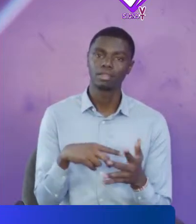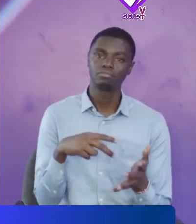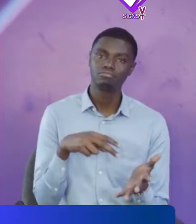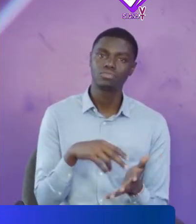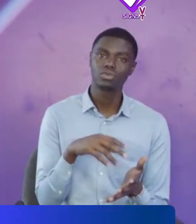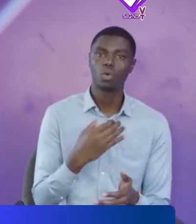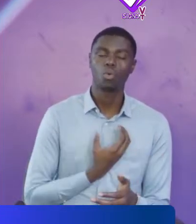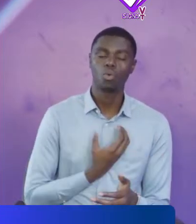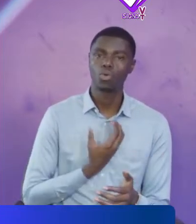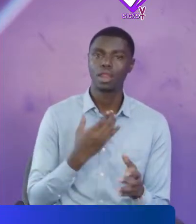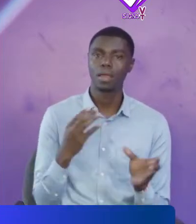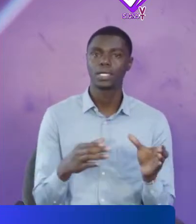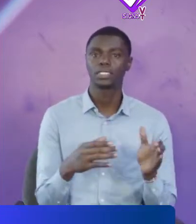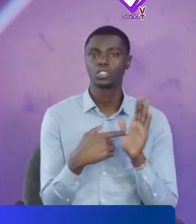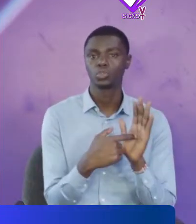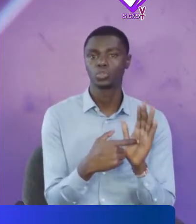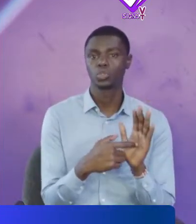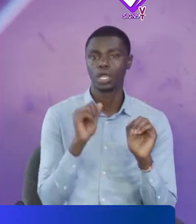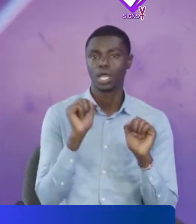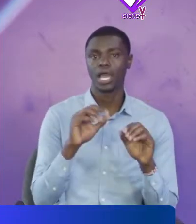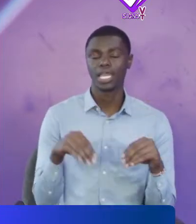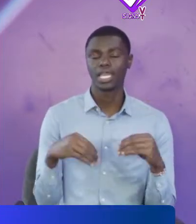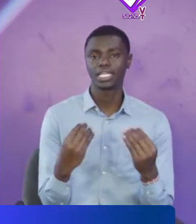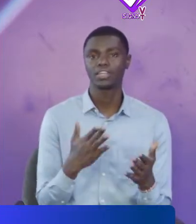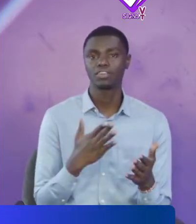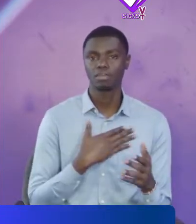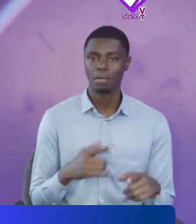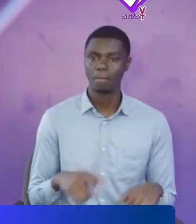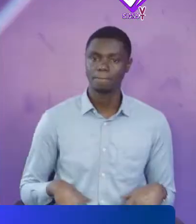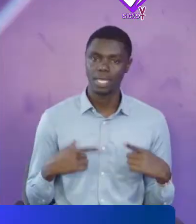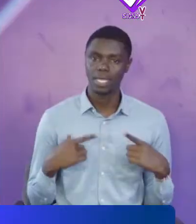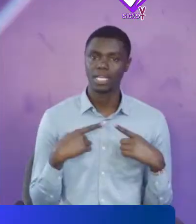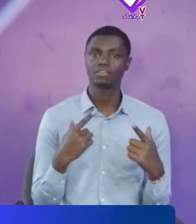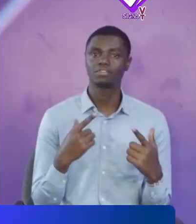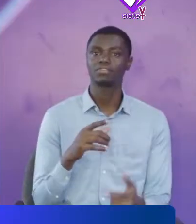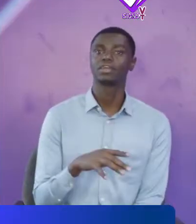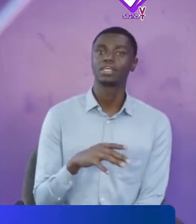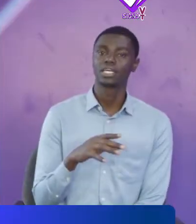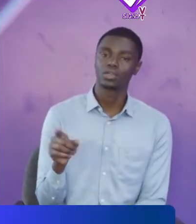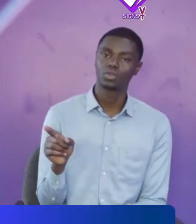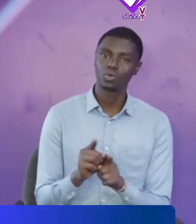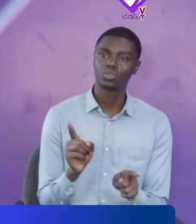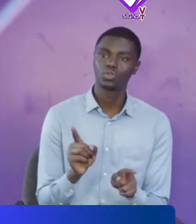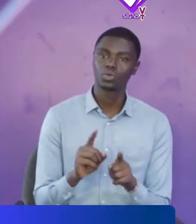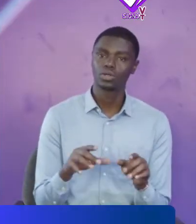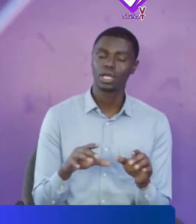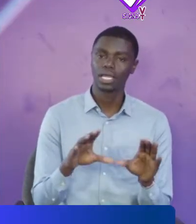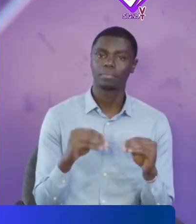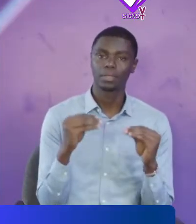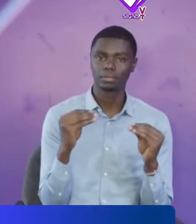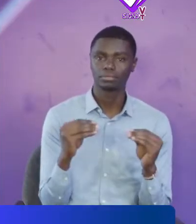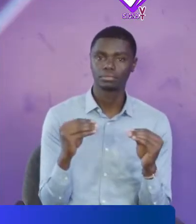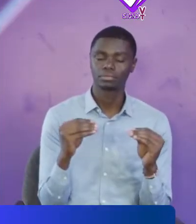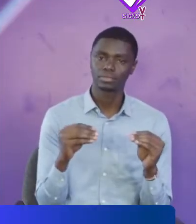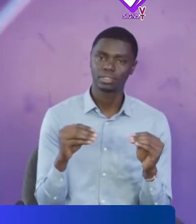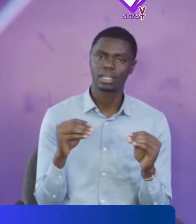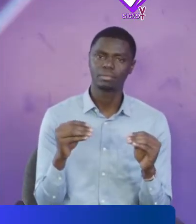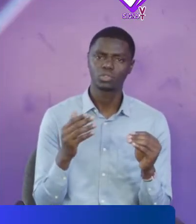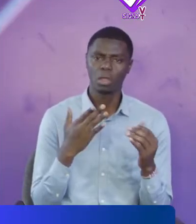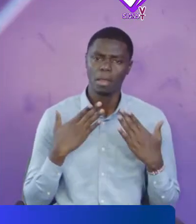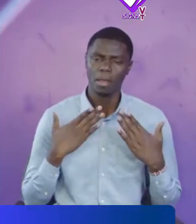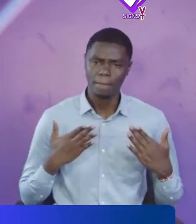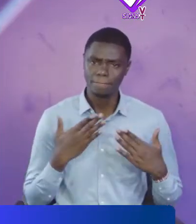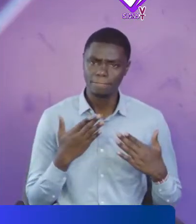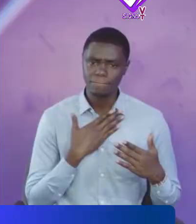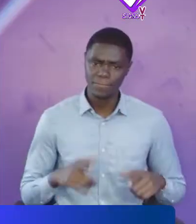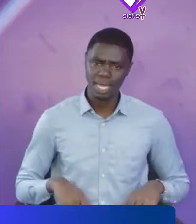party just to show that I can give my life and again pick it when I want it. Just the way Jesus said, that I lay down my life, then again